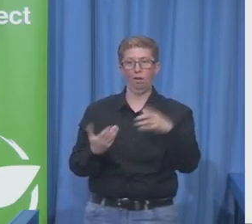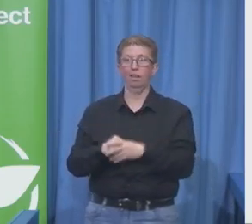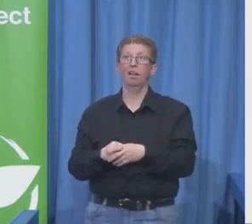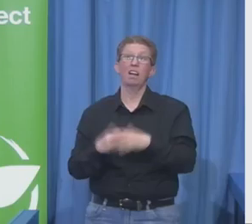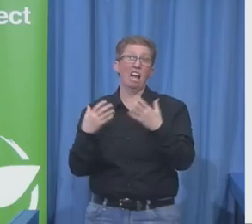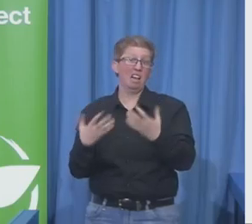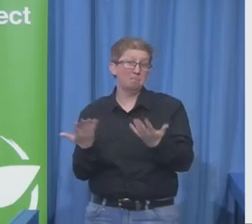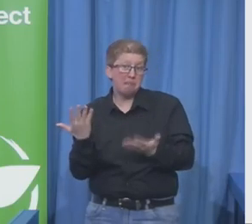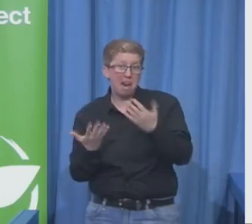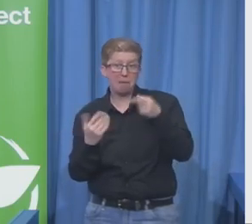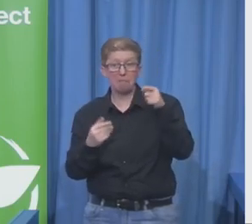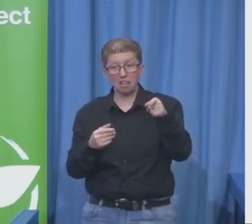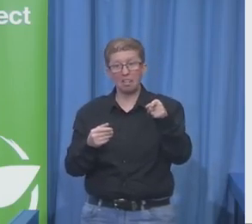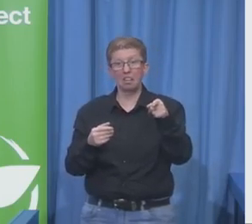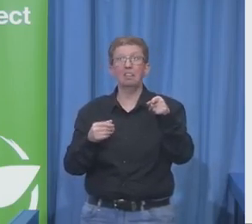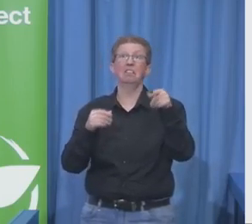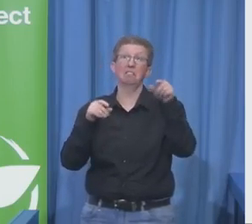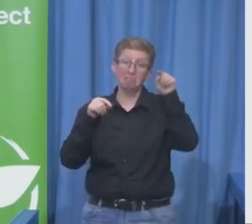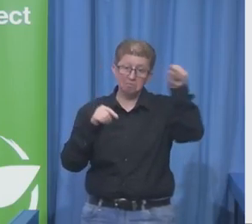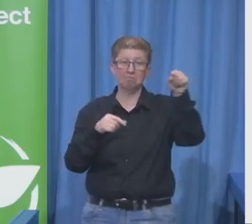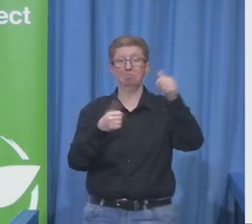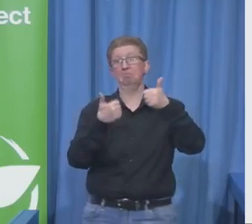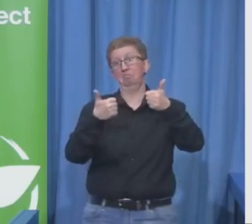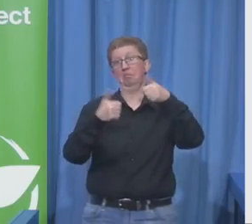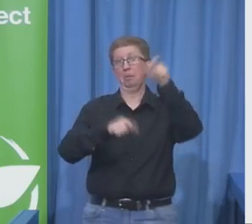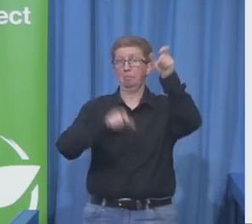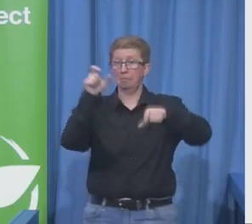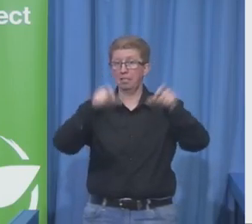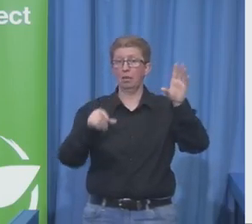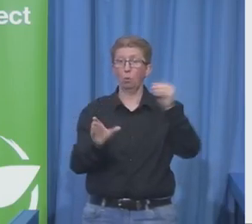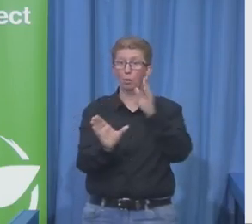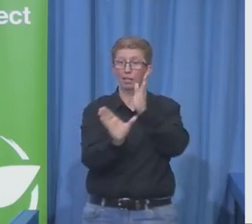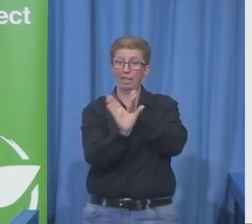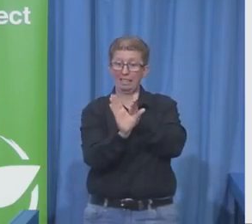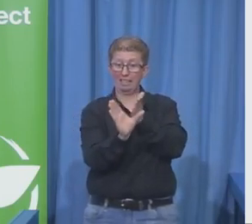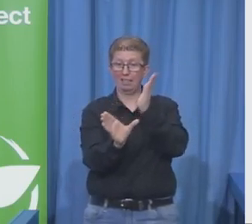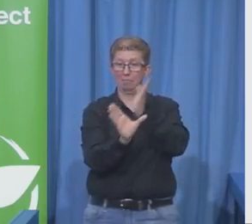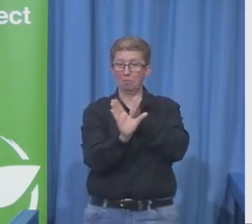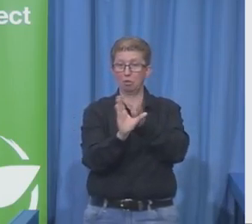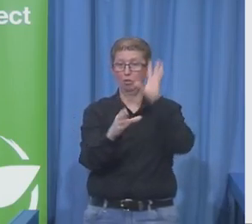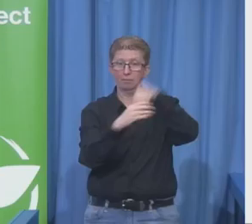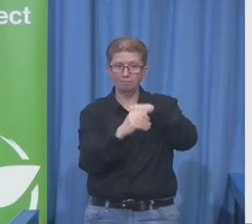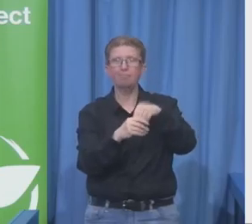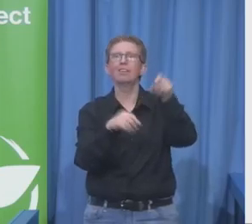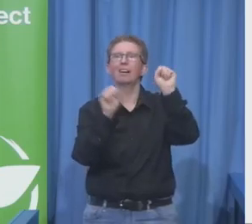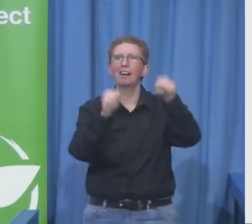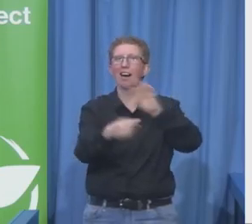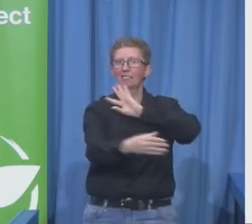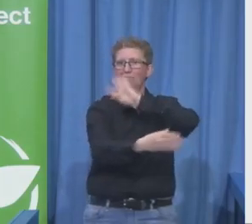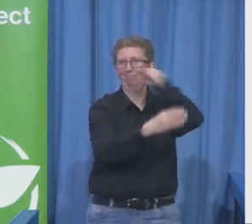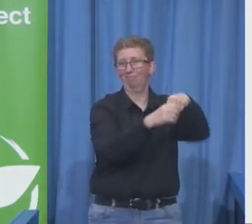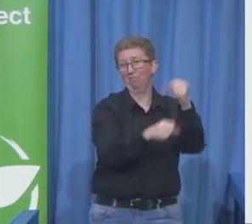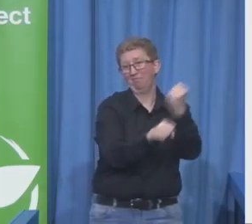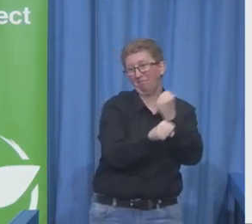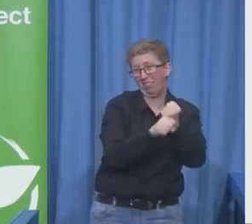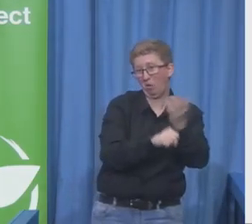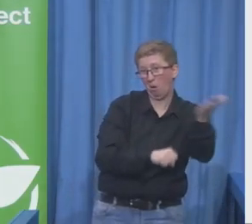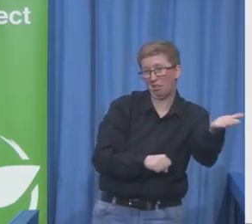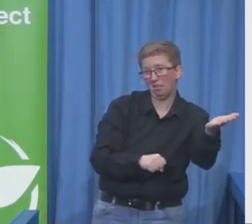I'm only at Microsoft because I know about accessibility. I wouldn't have got in any other way. I wouldn't have got in on my engineering or technical